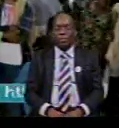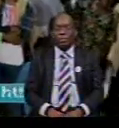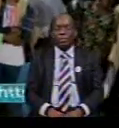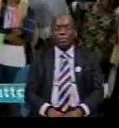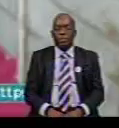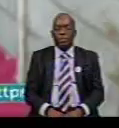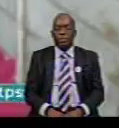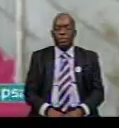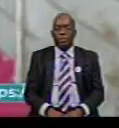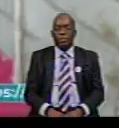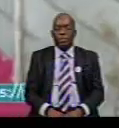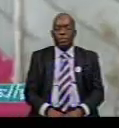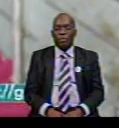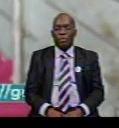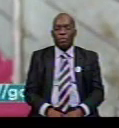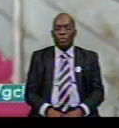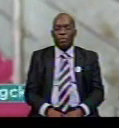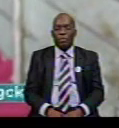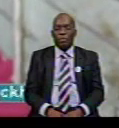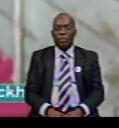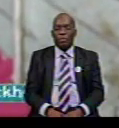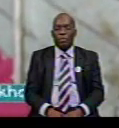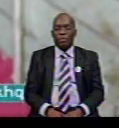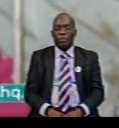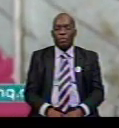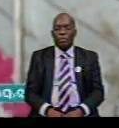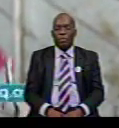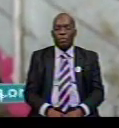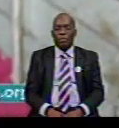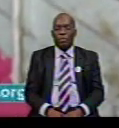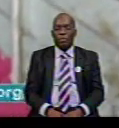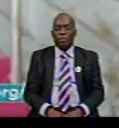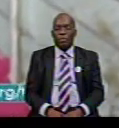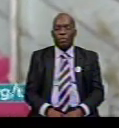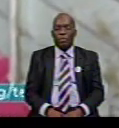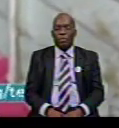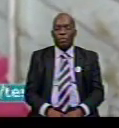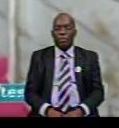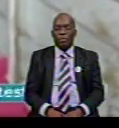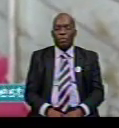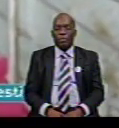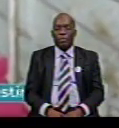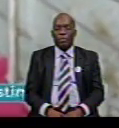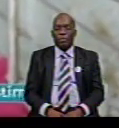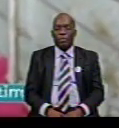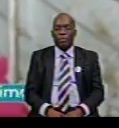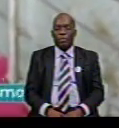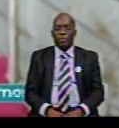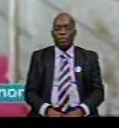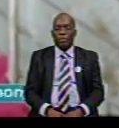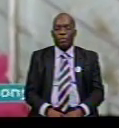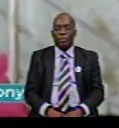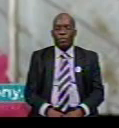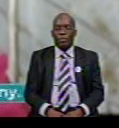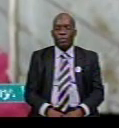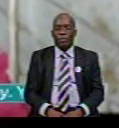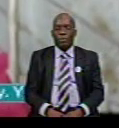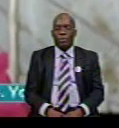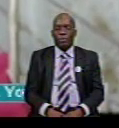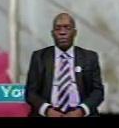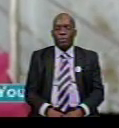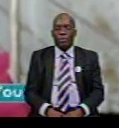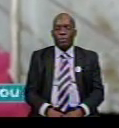on her bed, she would not be able to sleep, she would be rolling here and there, But by the grace of God, she came here